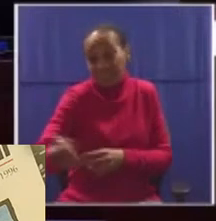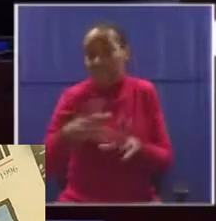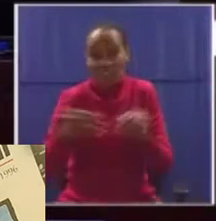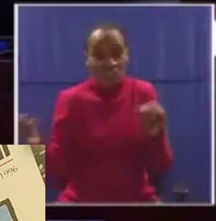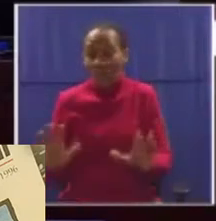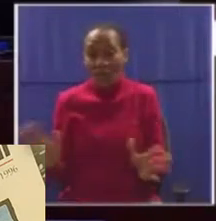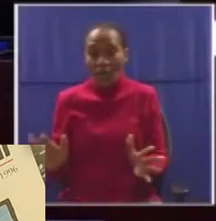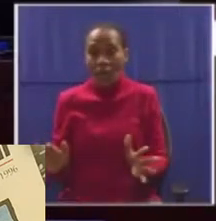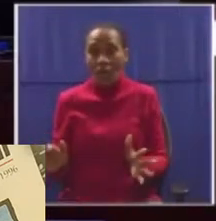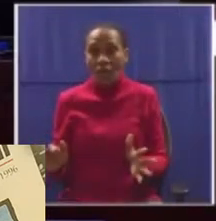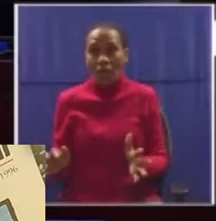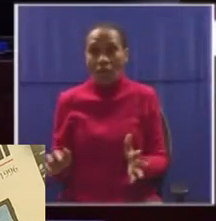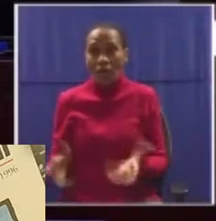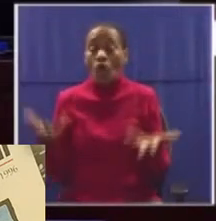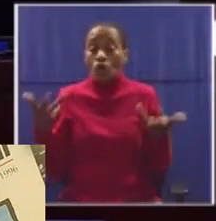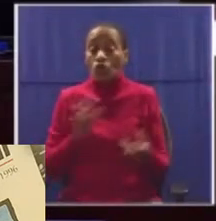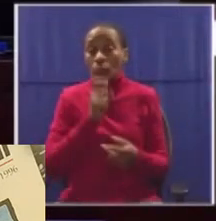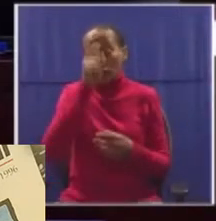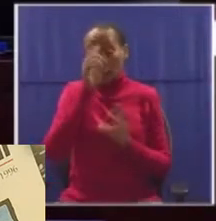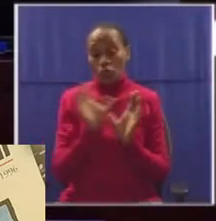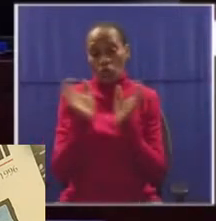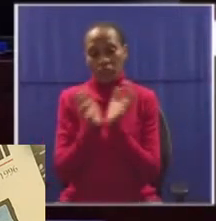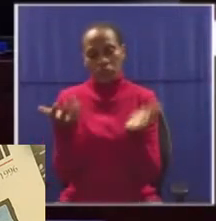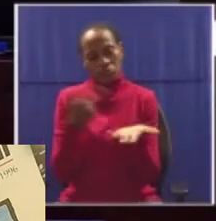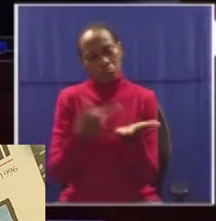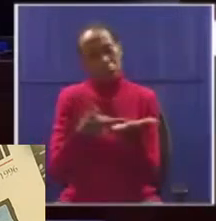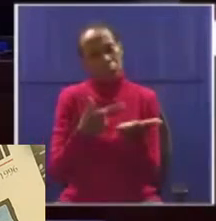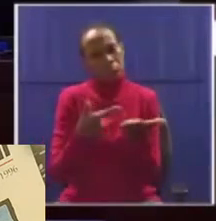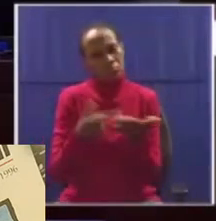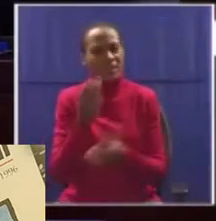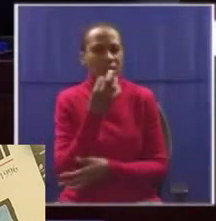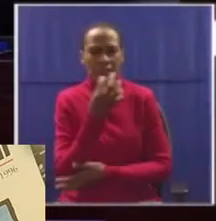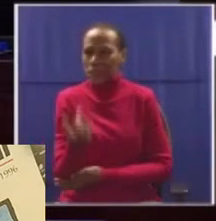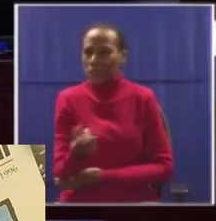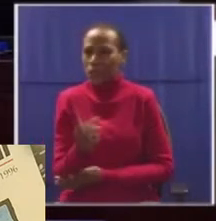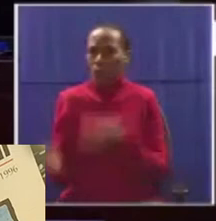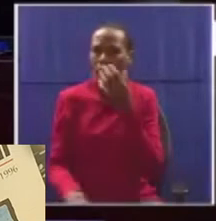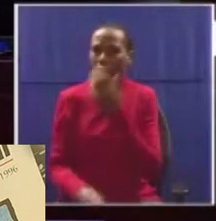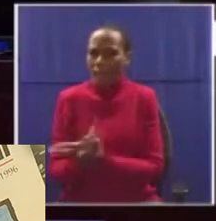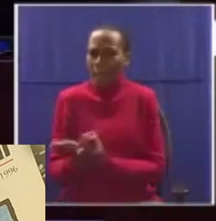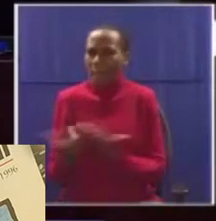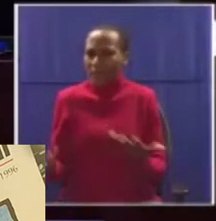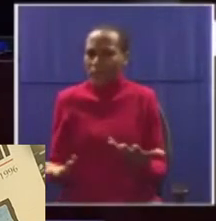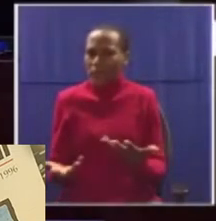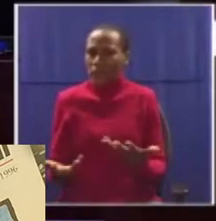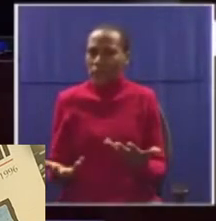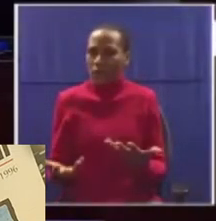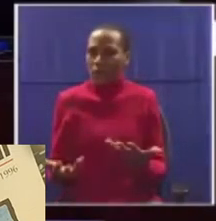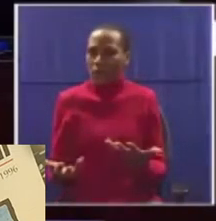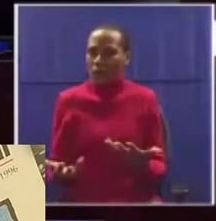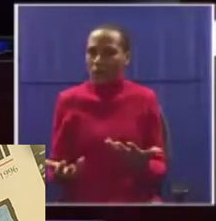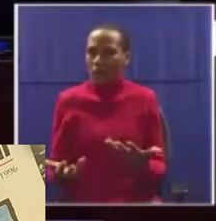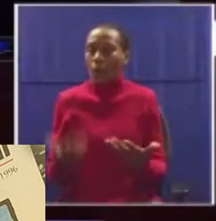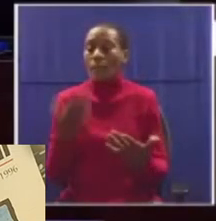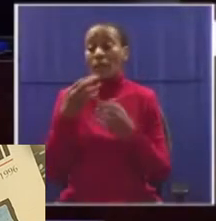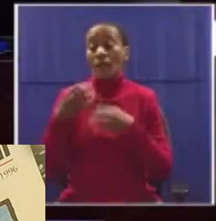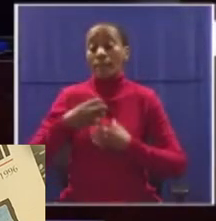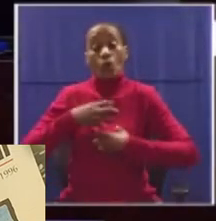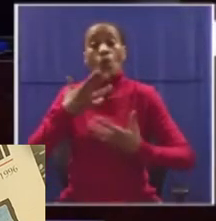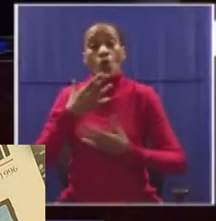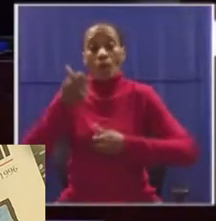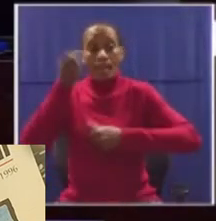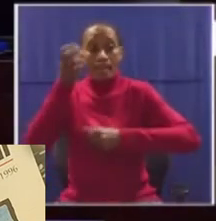so when it was stated in the portfolio committee meeting that the purchase took place unbeknown to senior officials